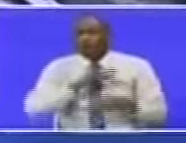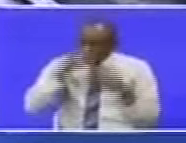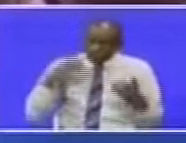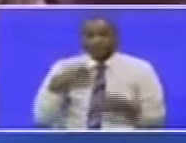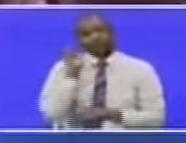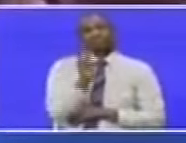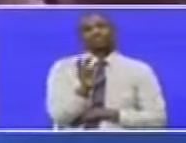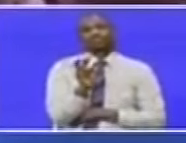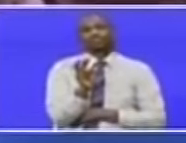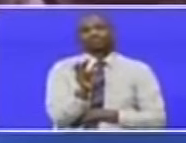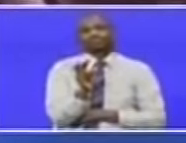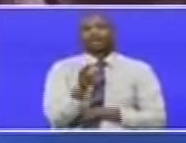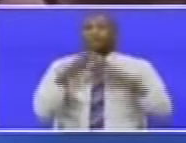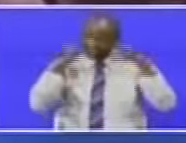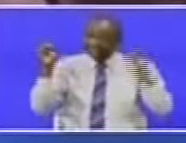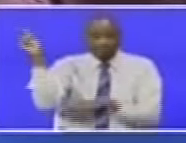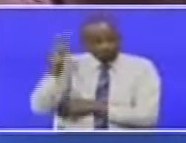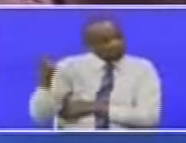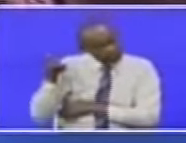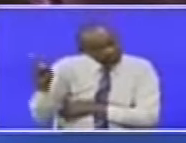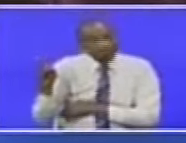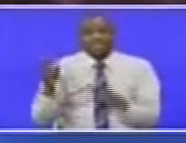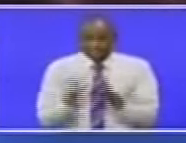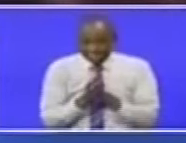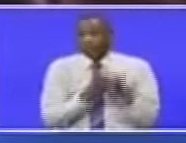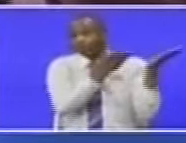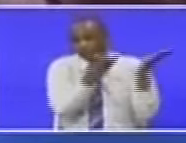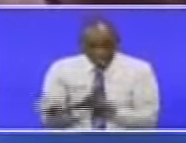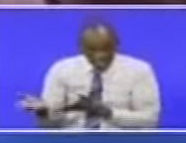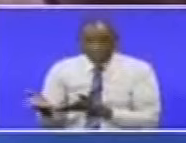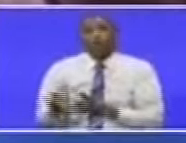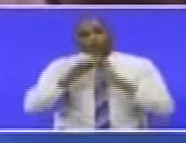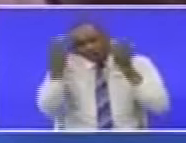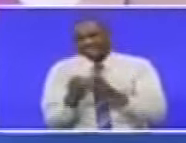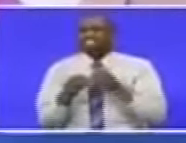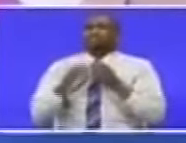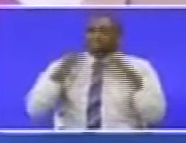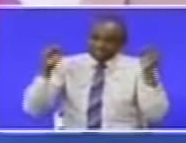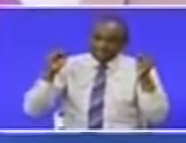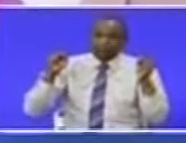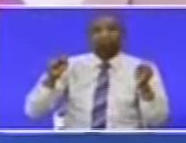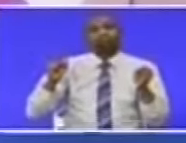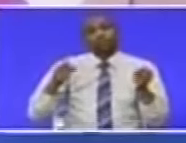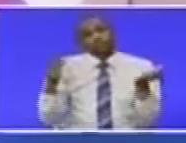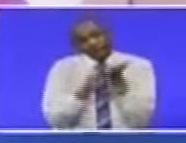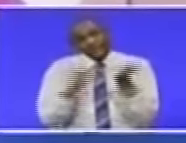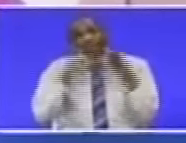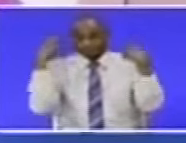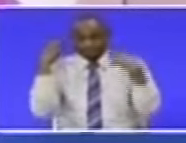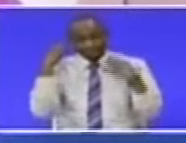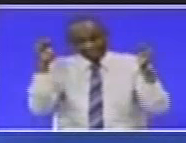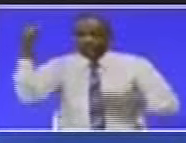ivory. President Uhuru Kenyatta is hosting, among other world leaders, his Ugandan counterpart Yoweri